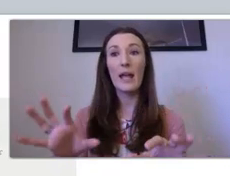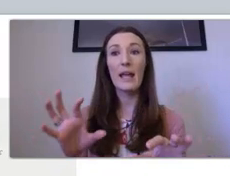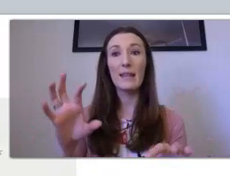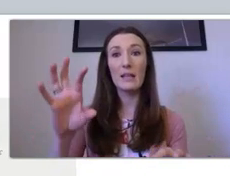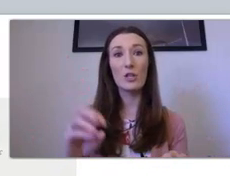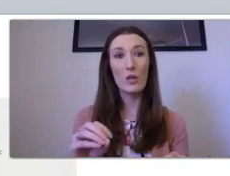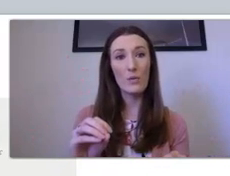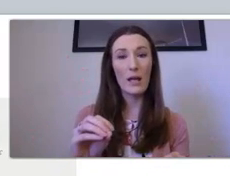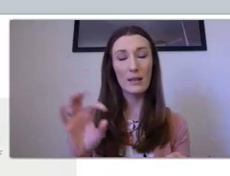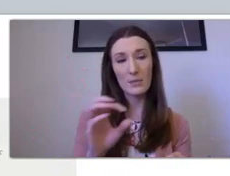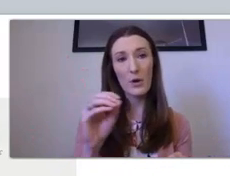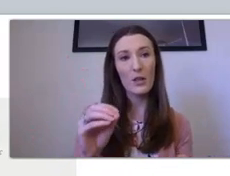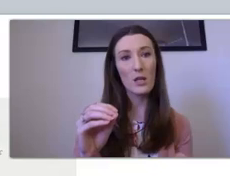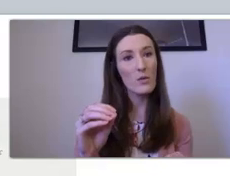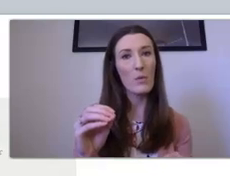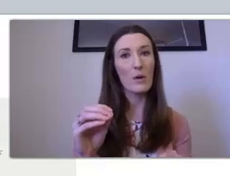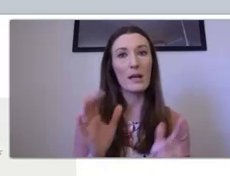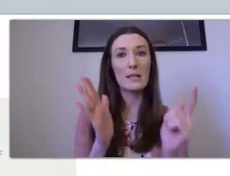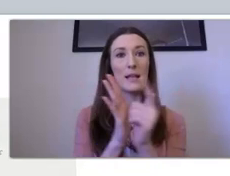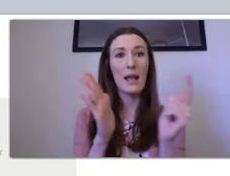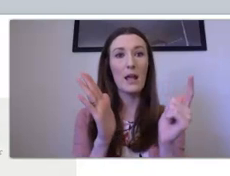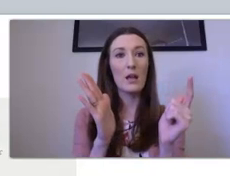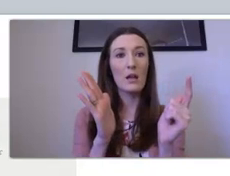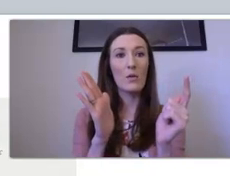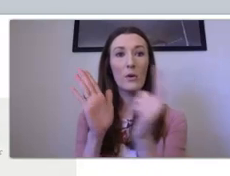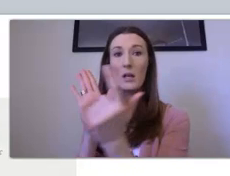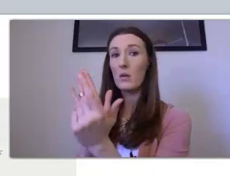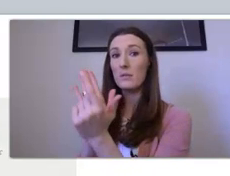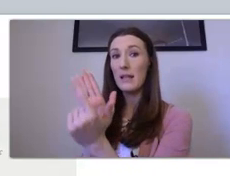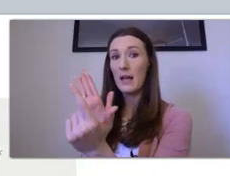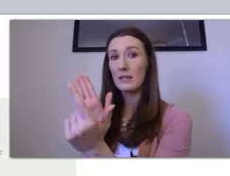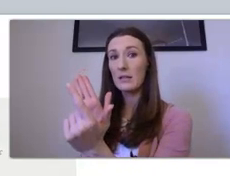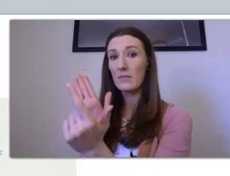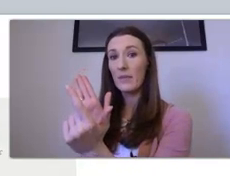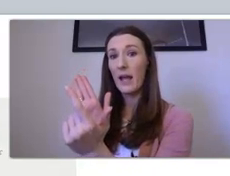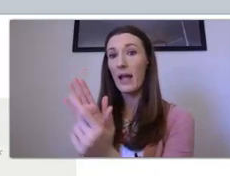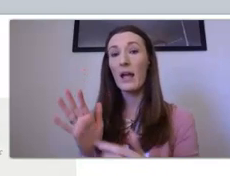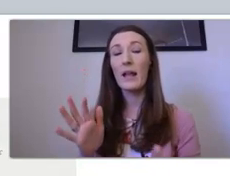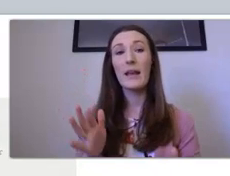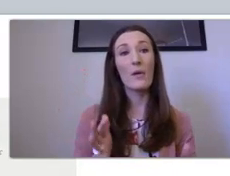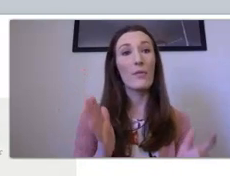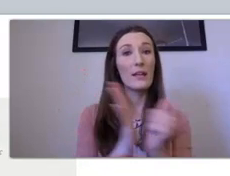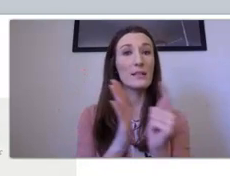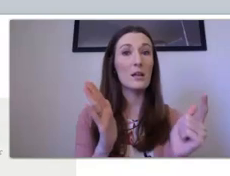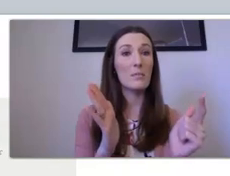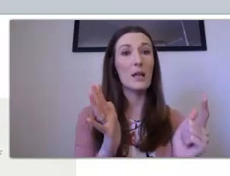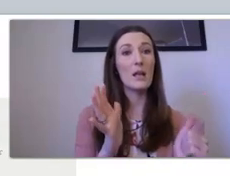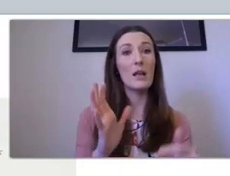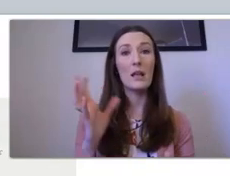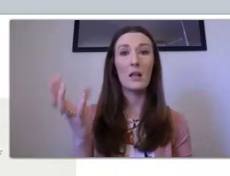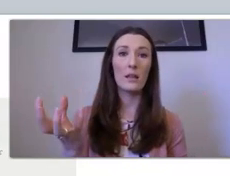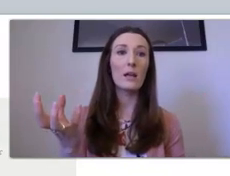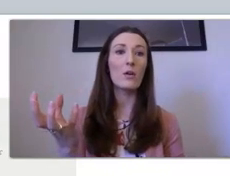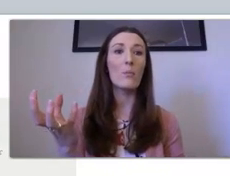example, in this unit, this part of the unit, we're going to use this. Okay? Now, this could